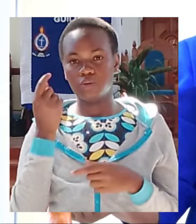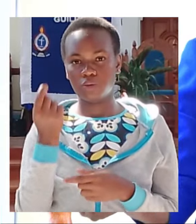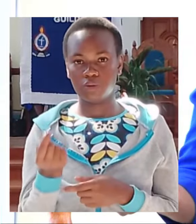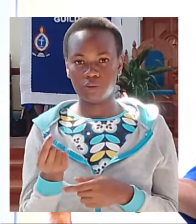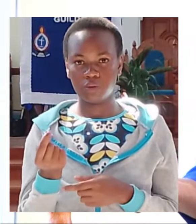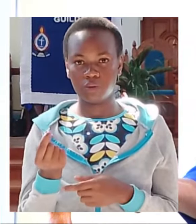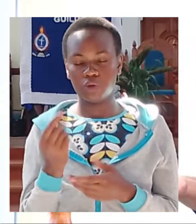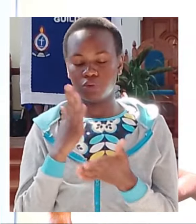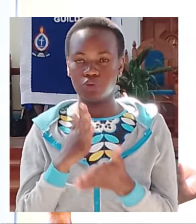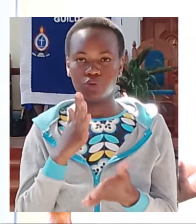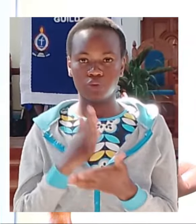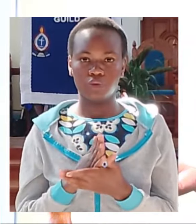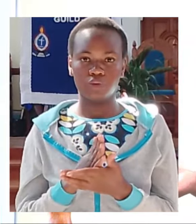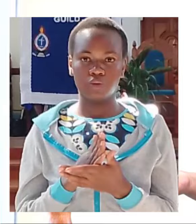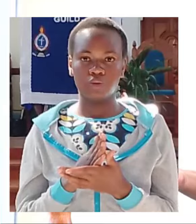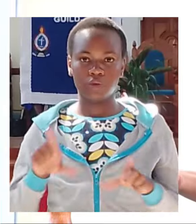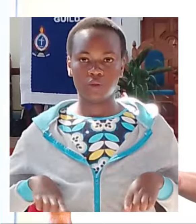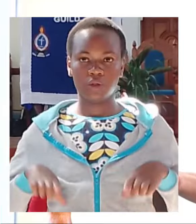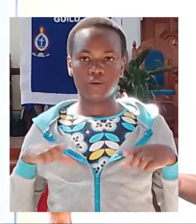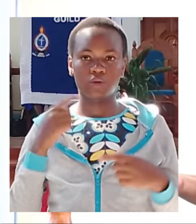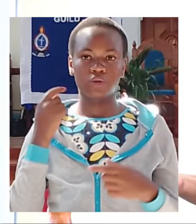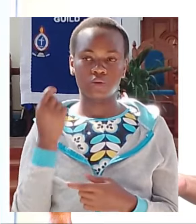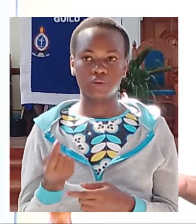by the way. Maisha ni fupi.